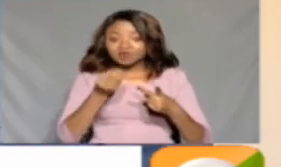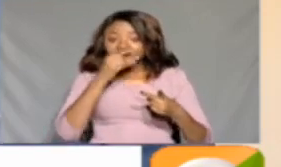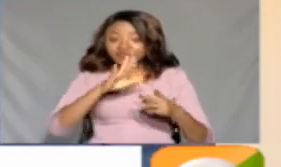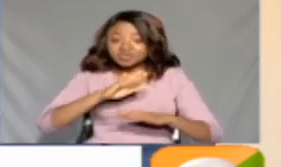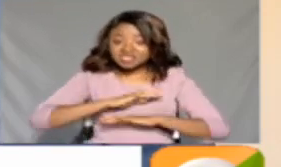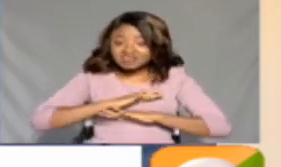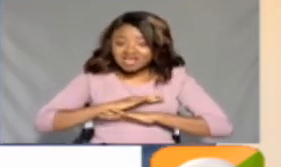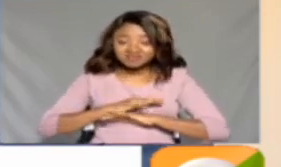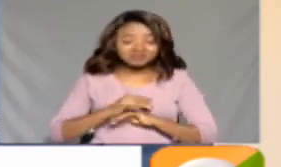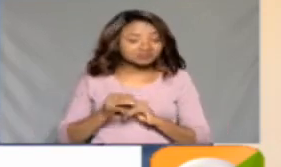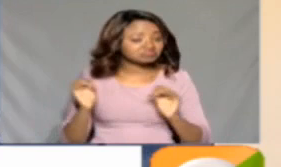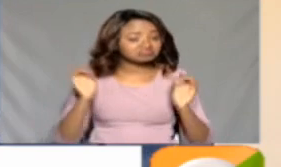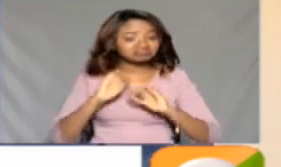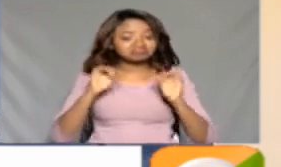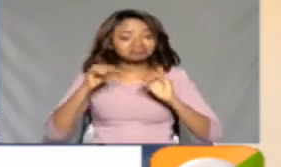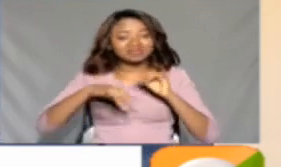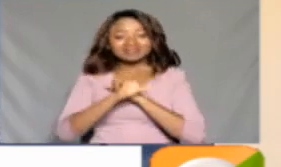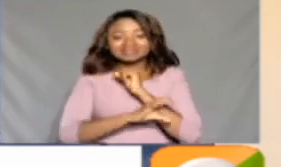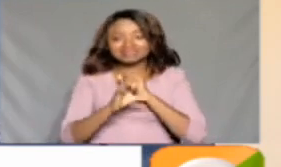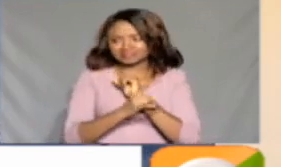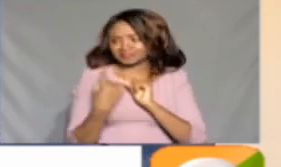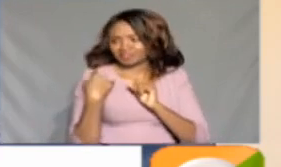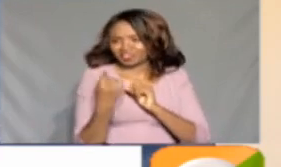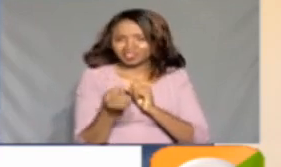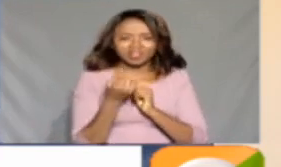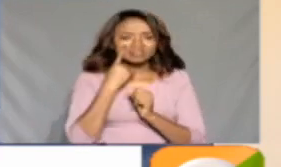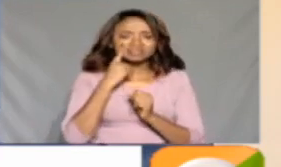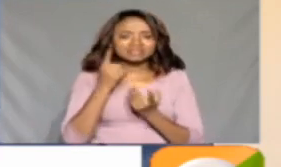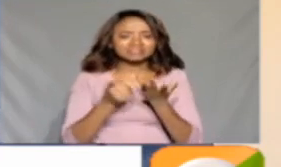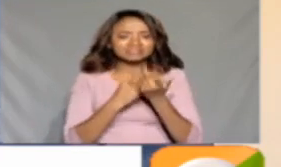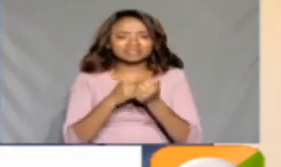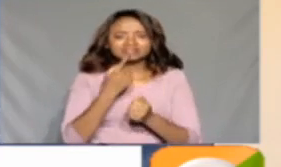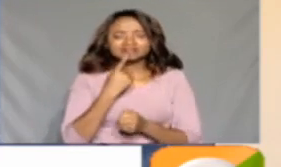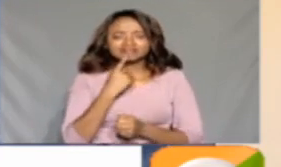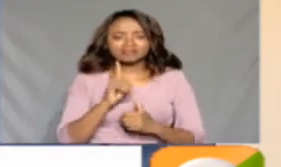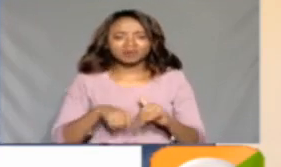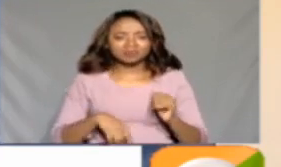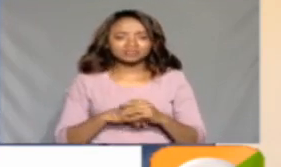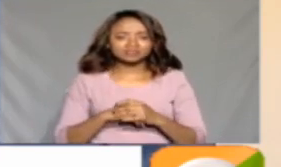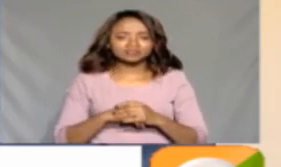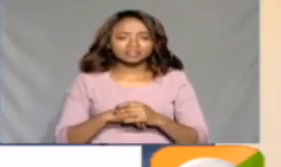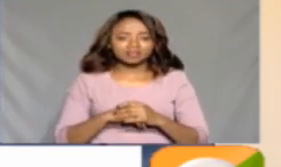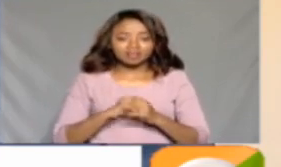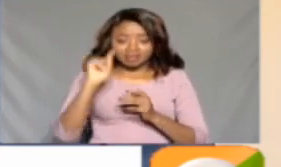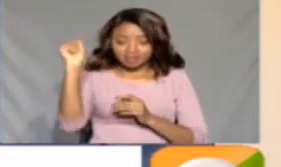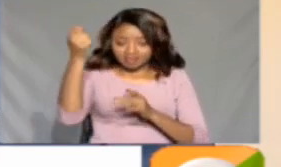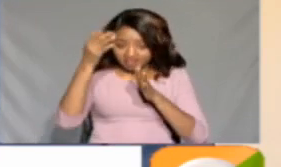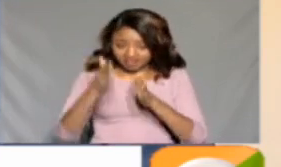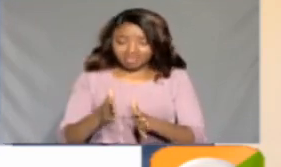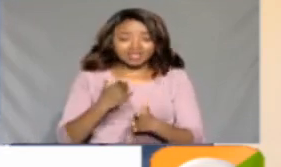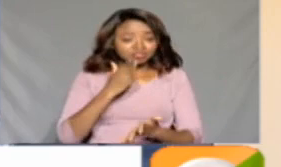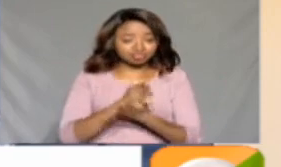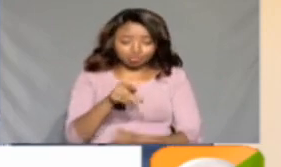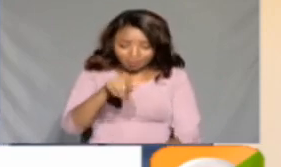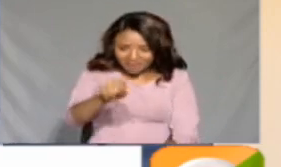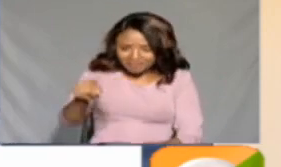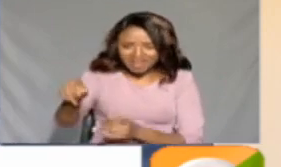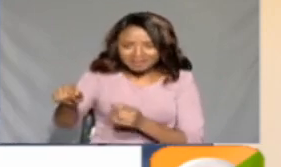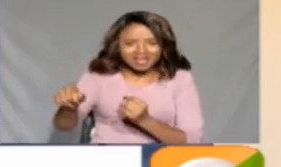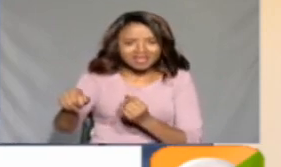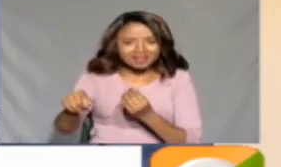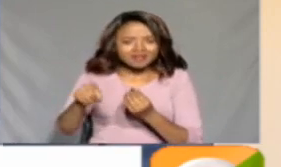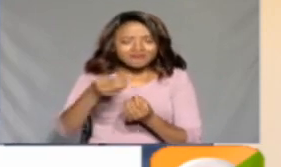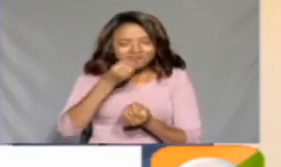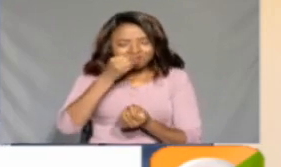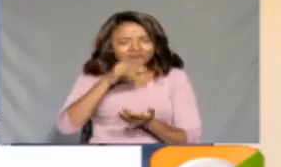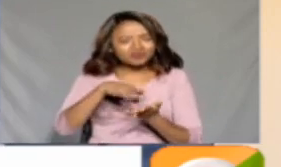fact, according to some of the latest statistics we have, Kenyans generally pay more for their food than